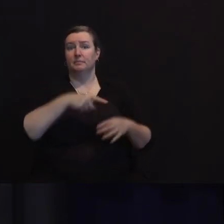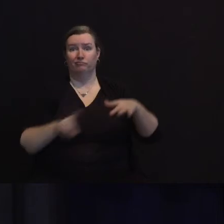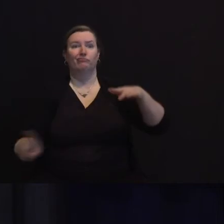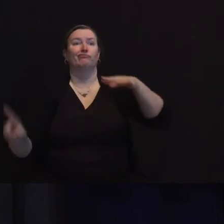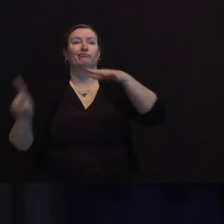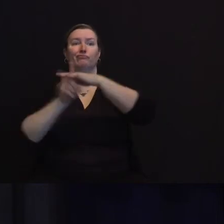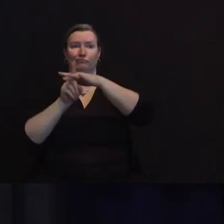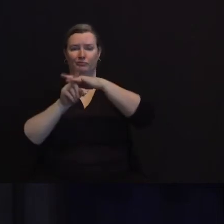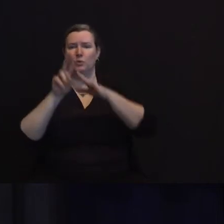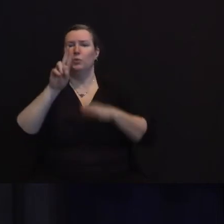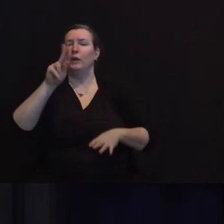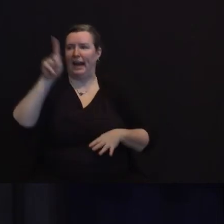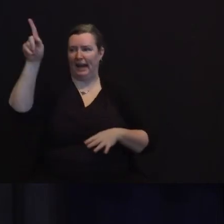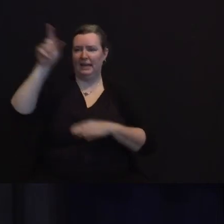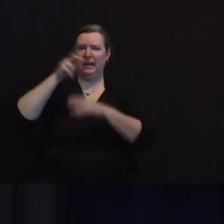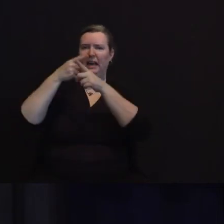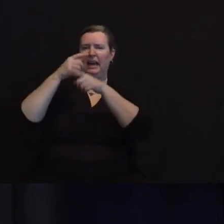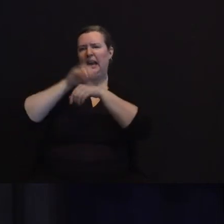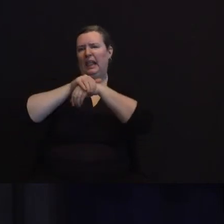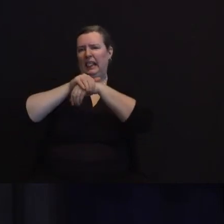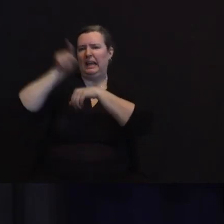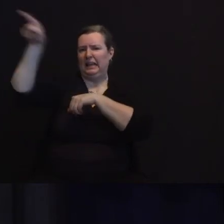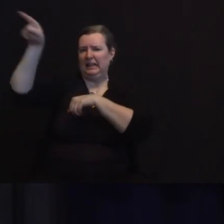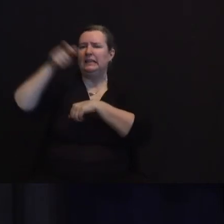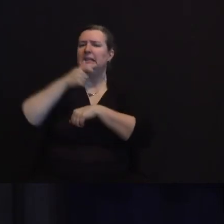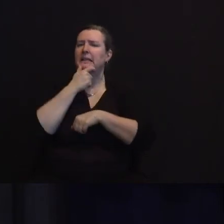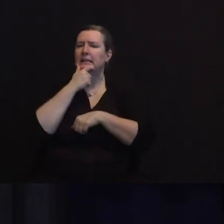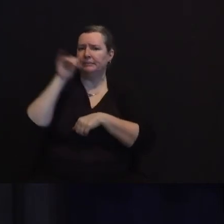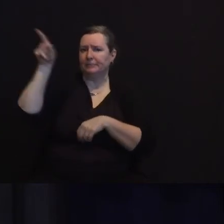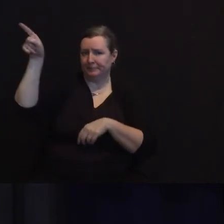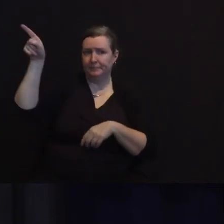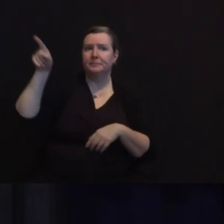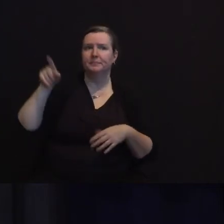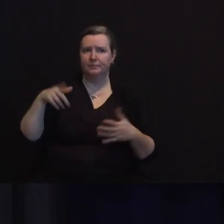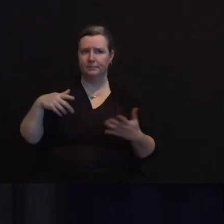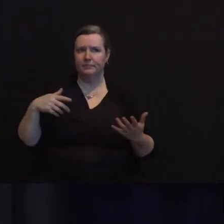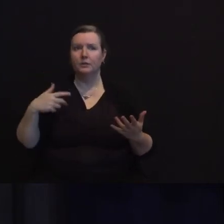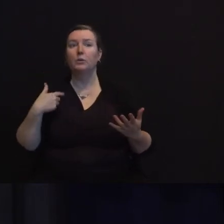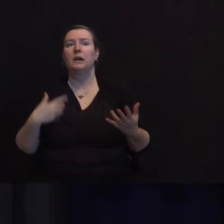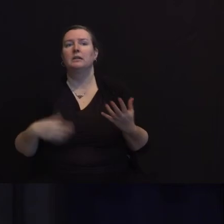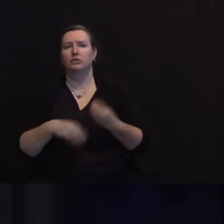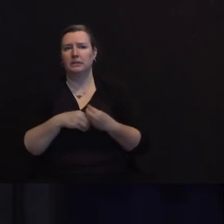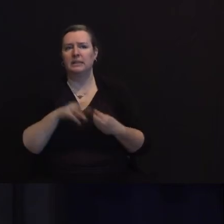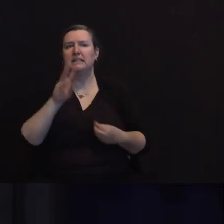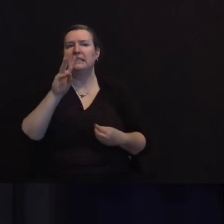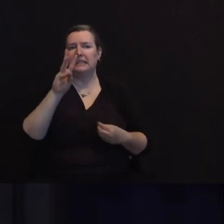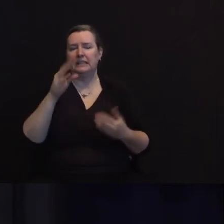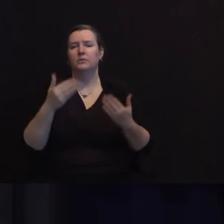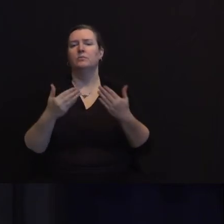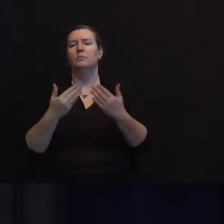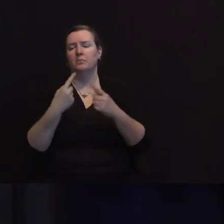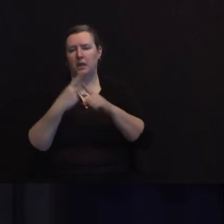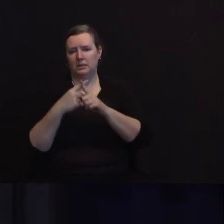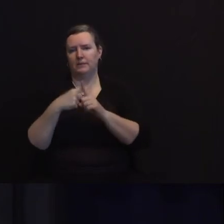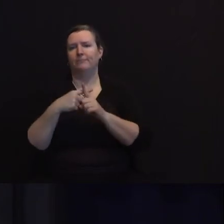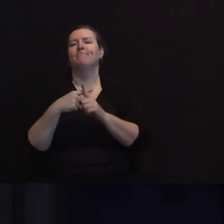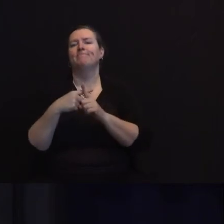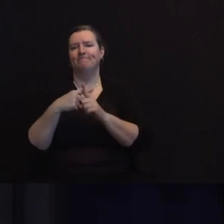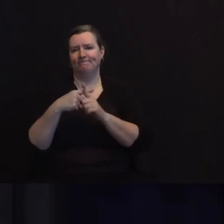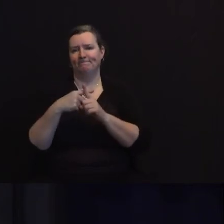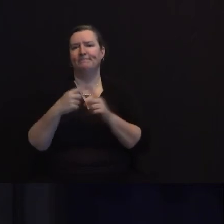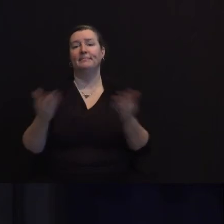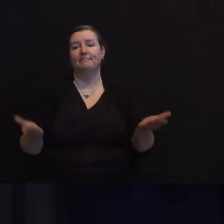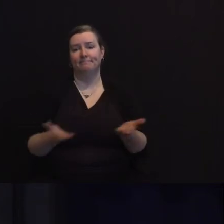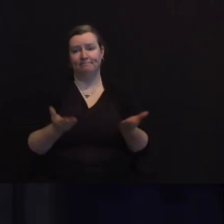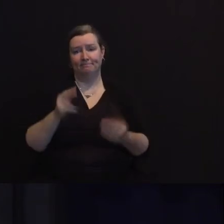an additional 6 new cases, bringing the total cases of this variant in New Jersey to